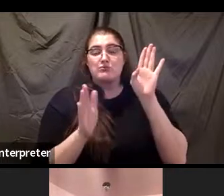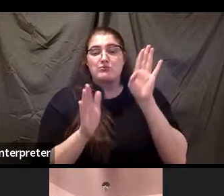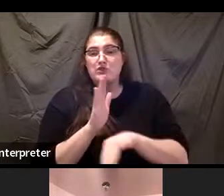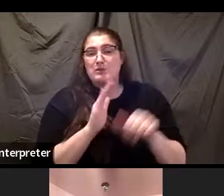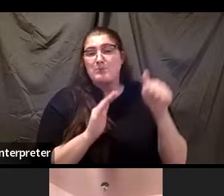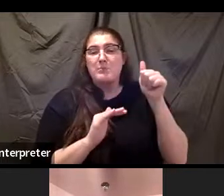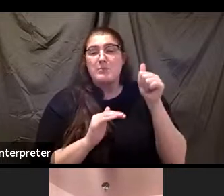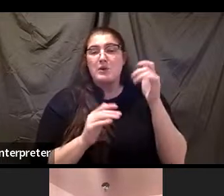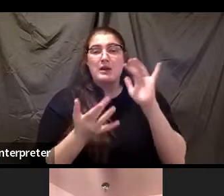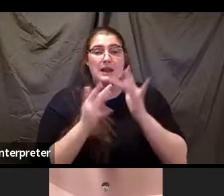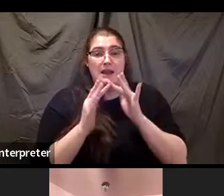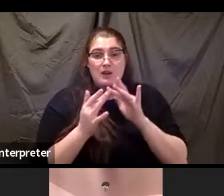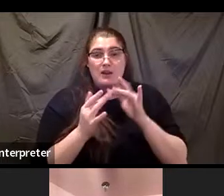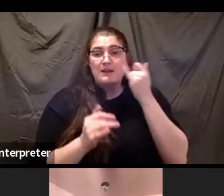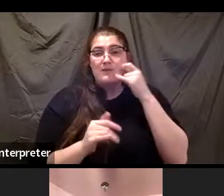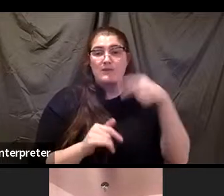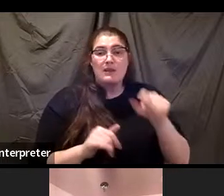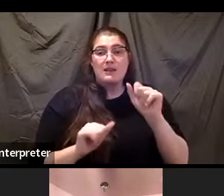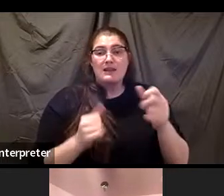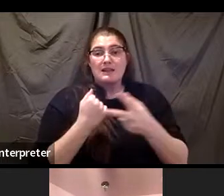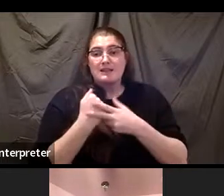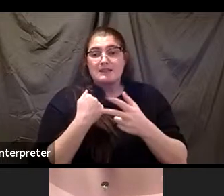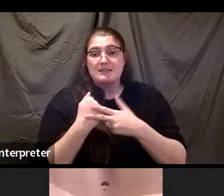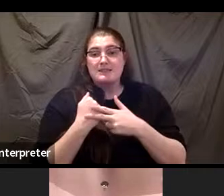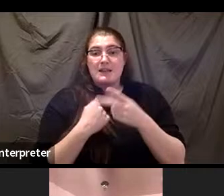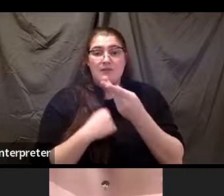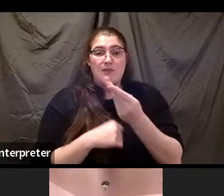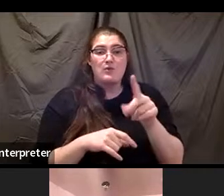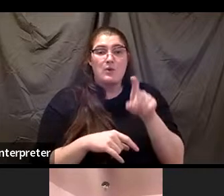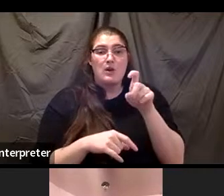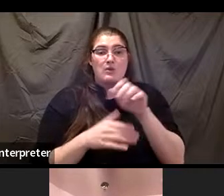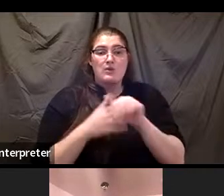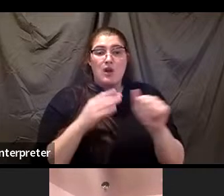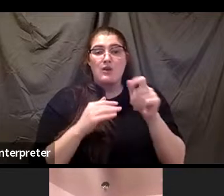few $100, then the position would almost pay for itself.